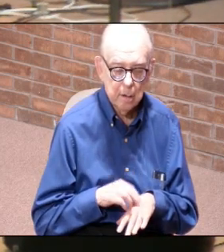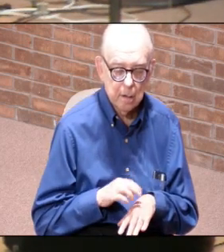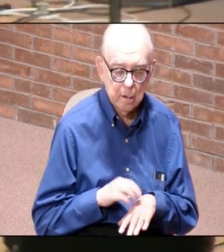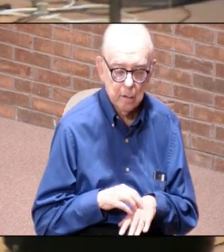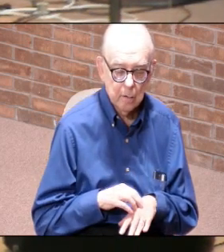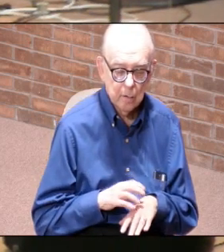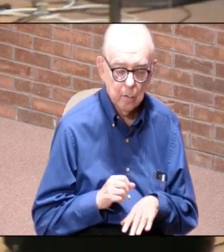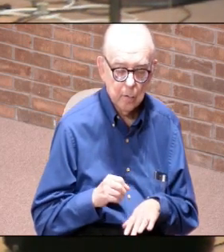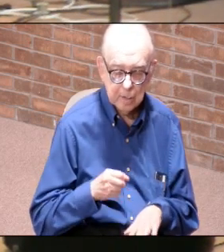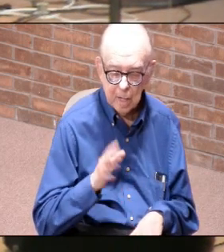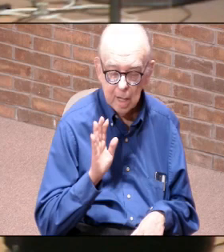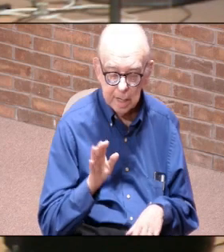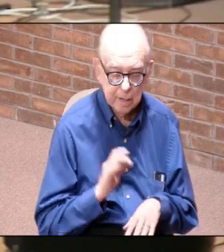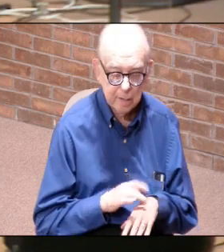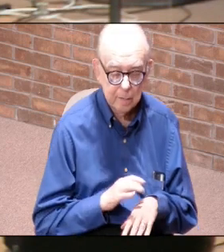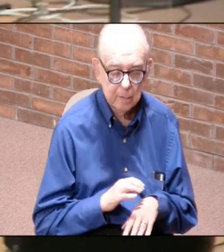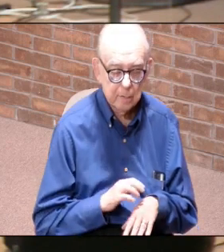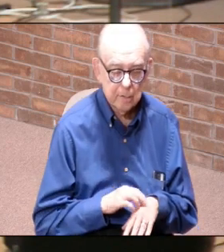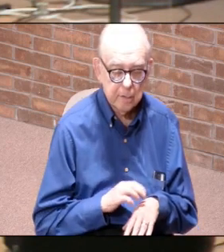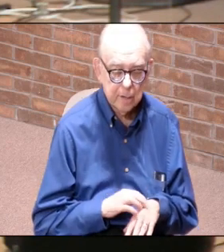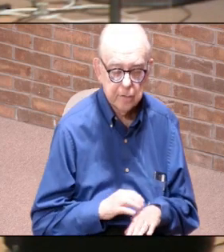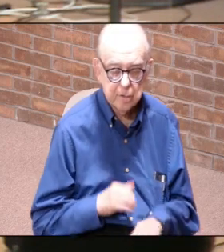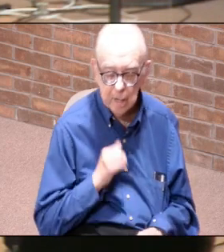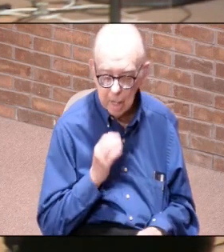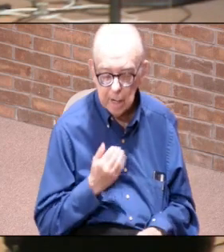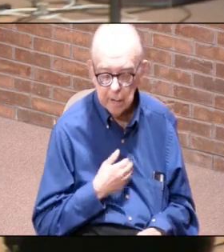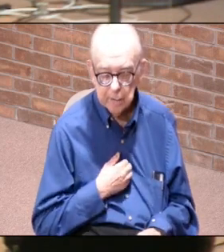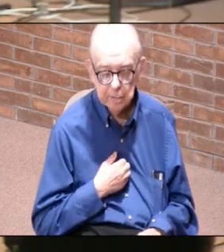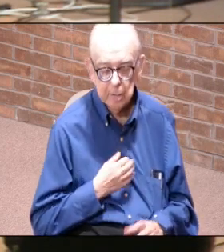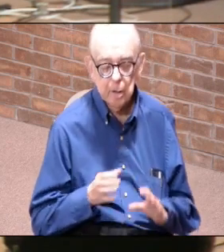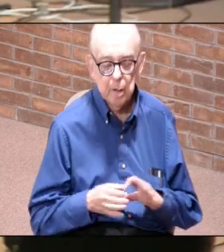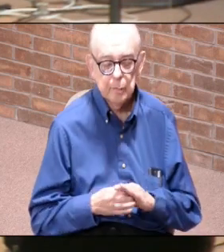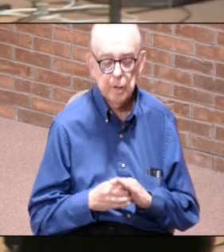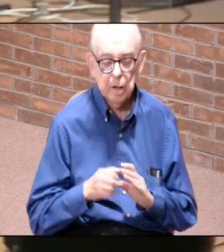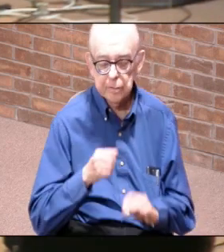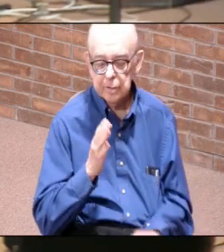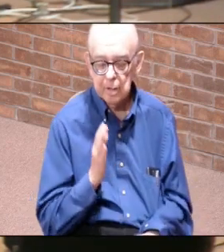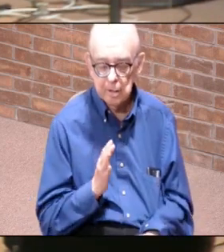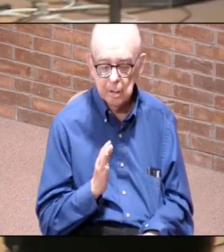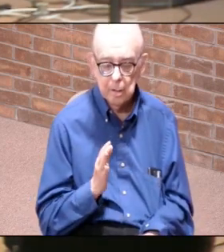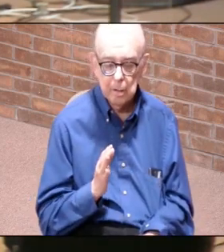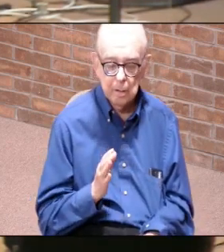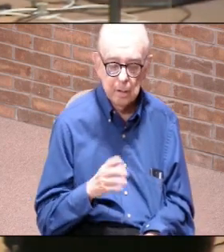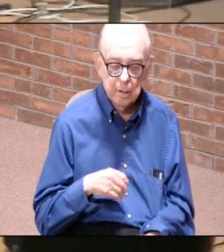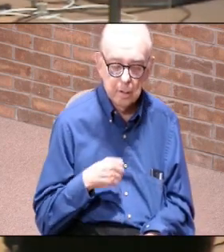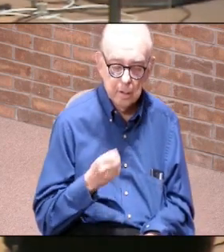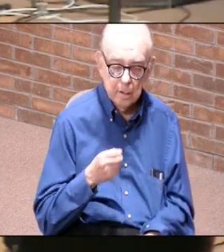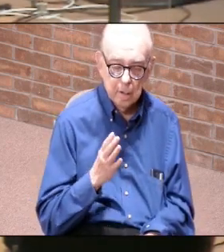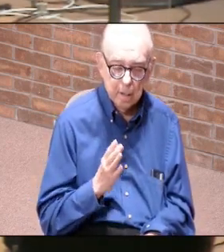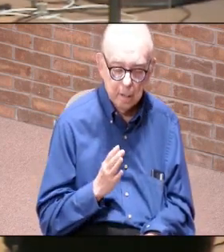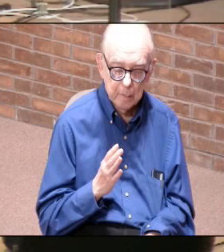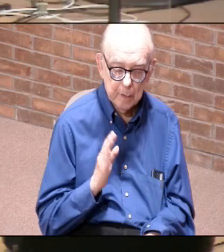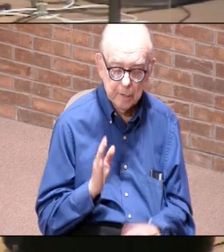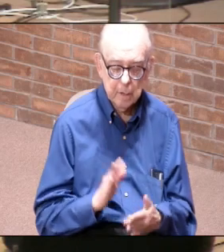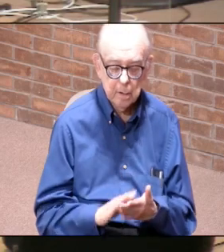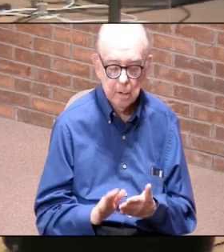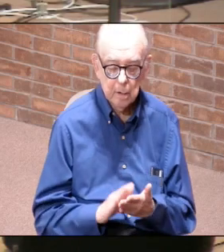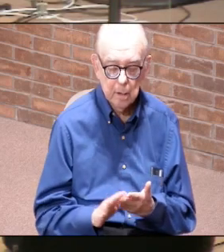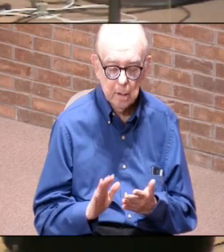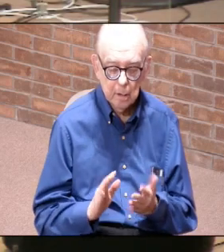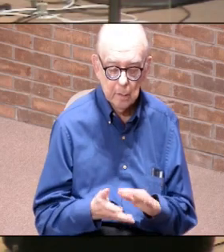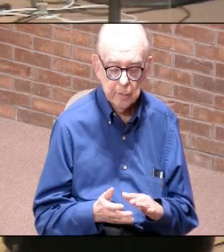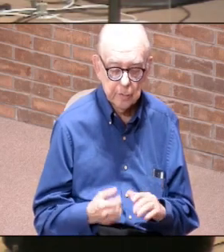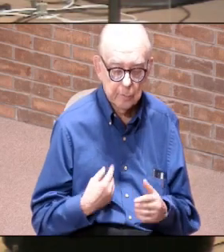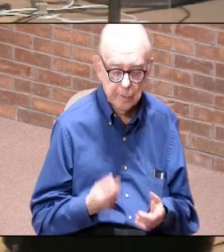God's nation, not ours, God's, belongs to him. If we give it back to him, maybe he can clean up the messes that